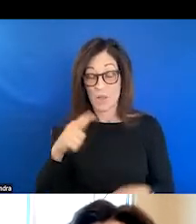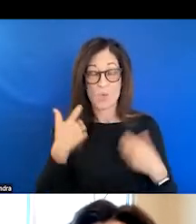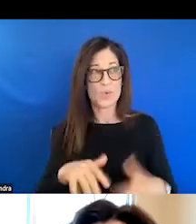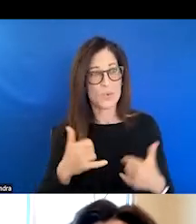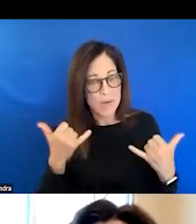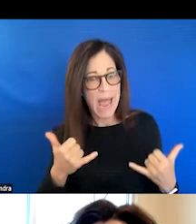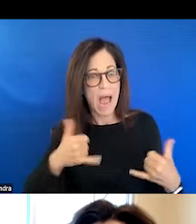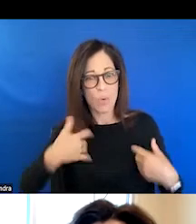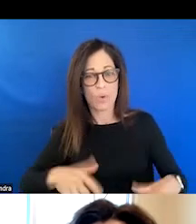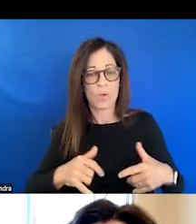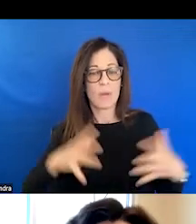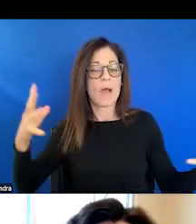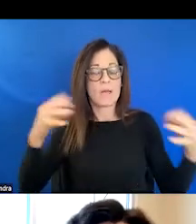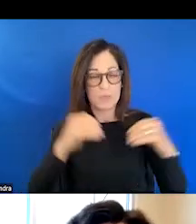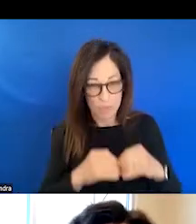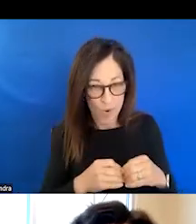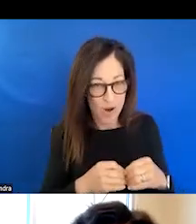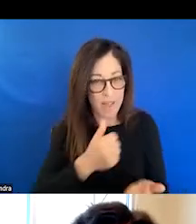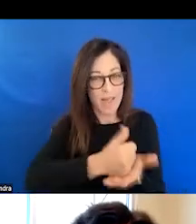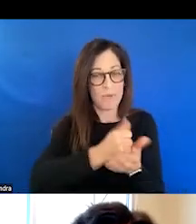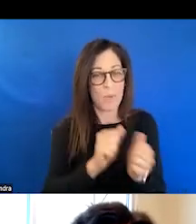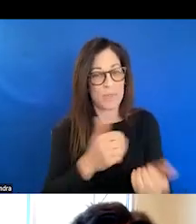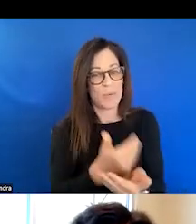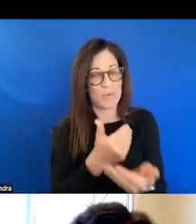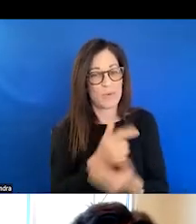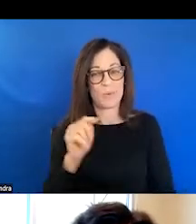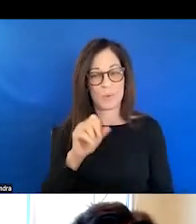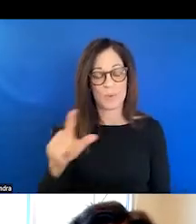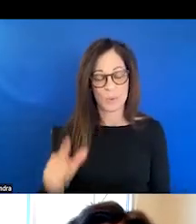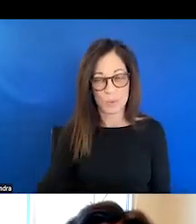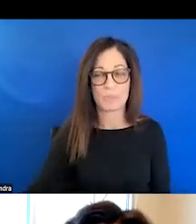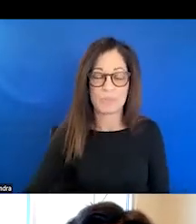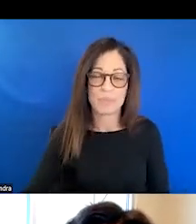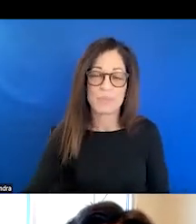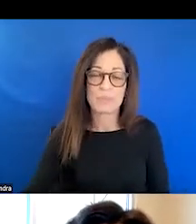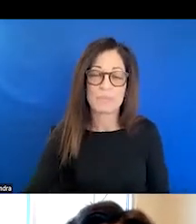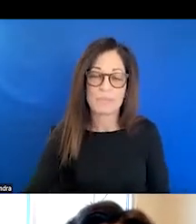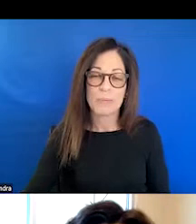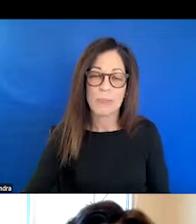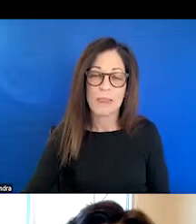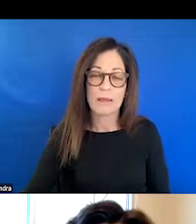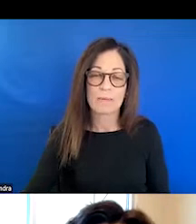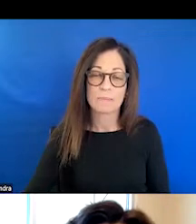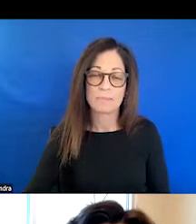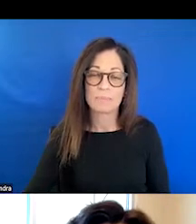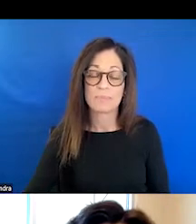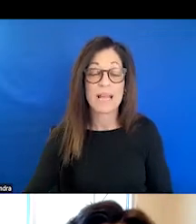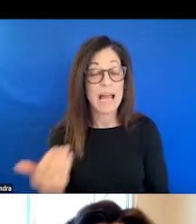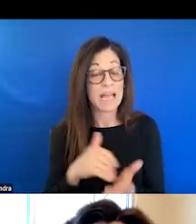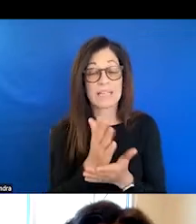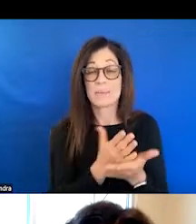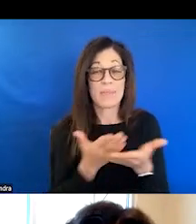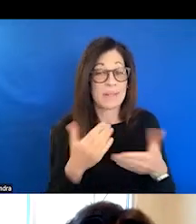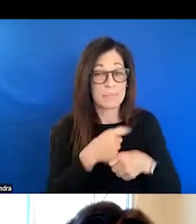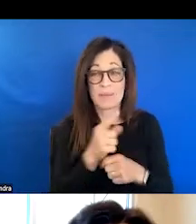it's going to be now with this new tool. I think some of the things, again, that make this new tool so valuable to me is that